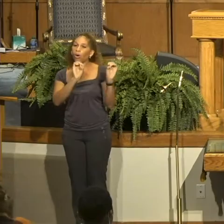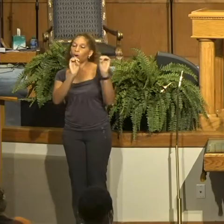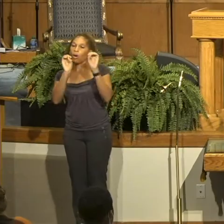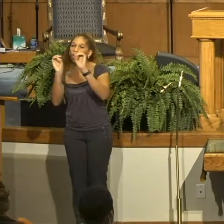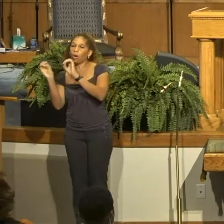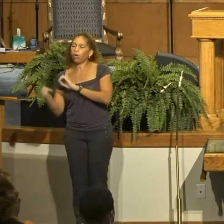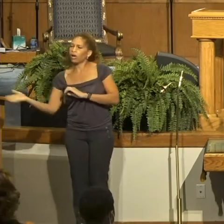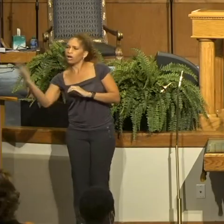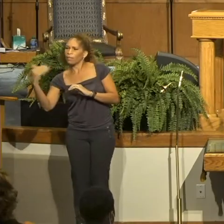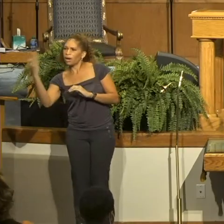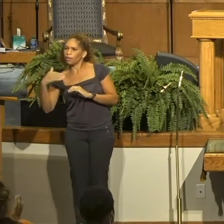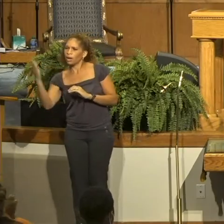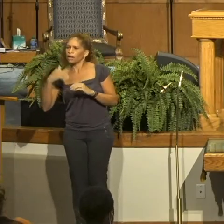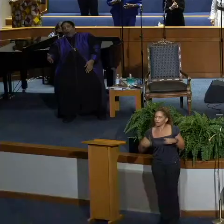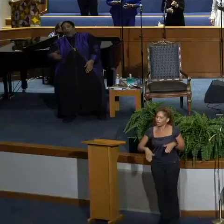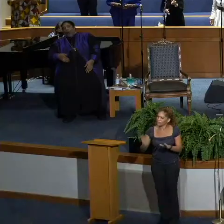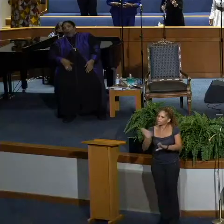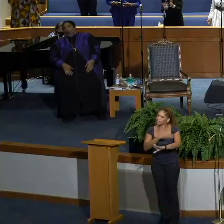Come on, collectively, let's say, oh.